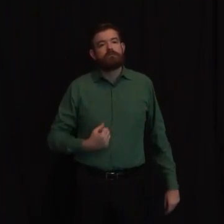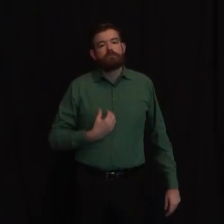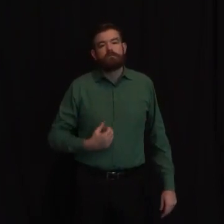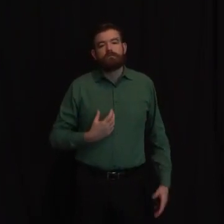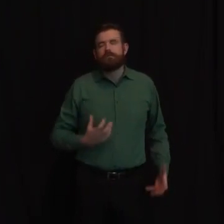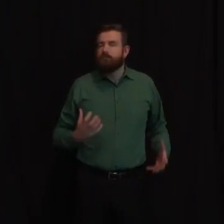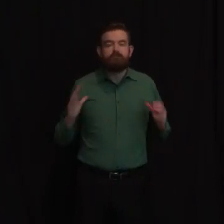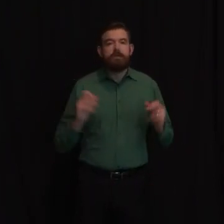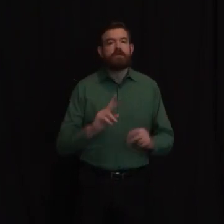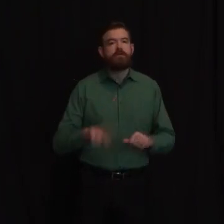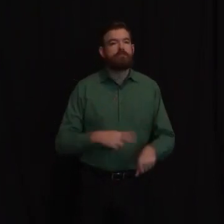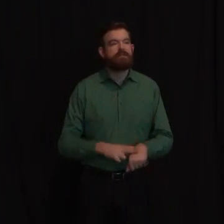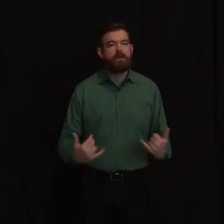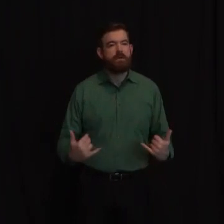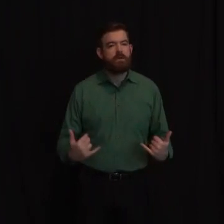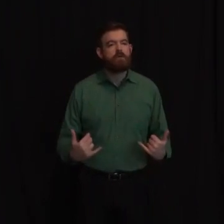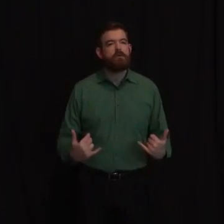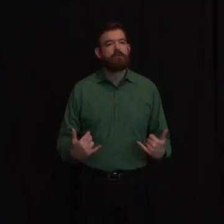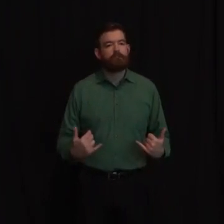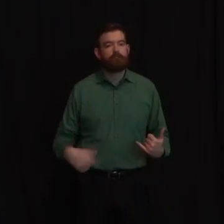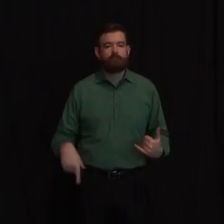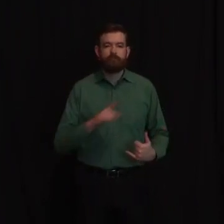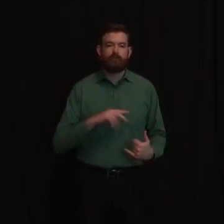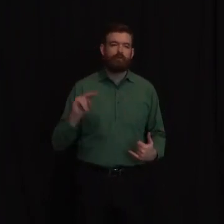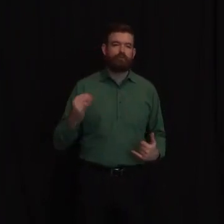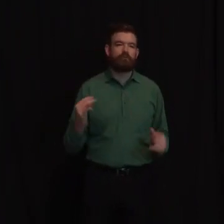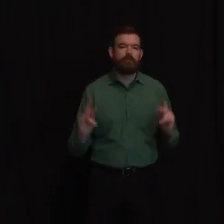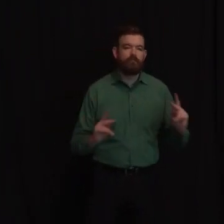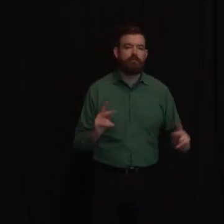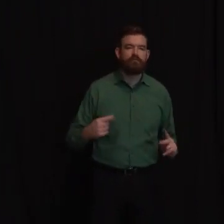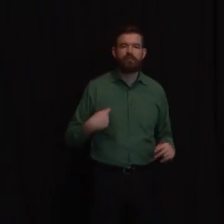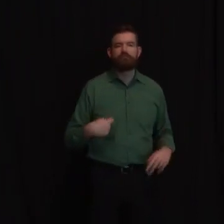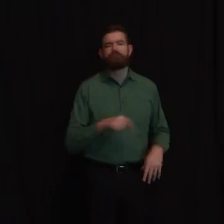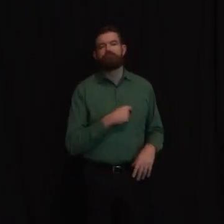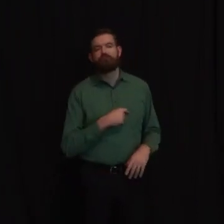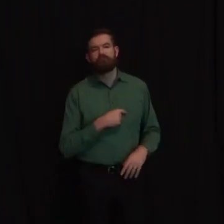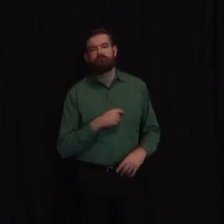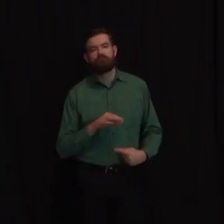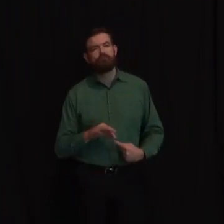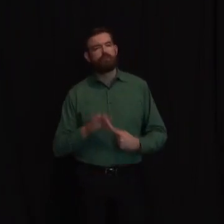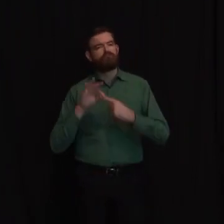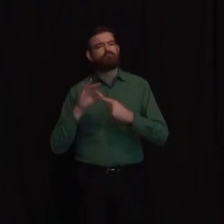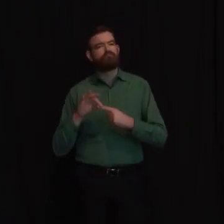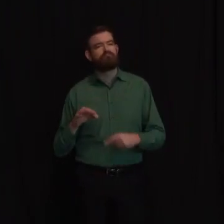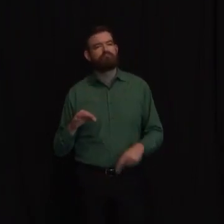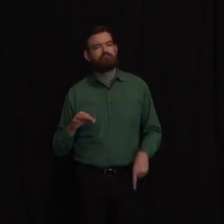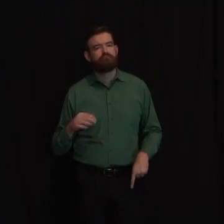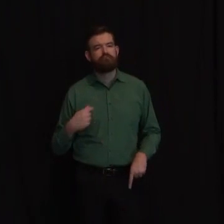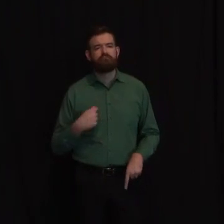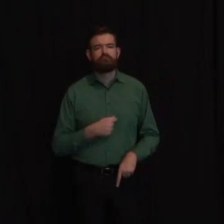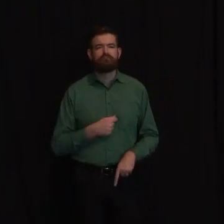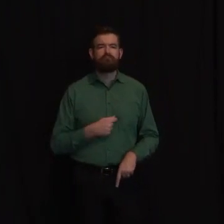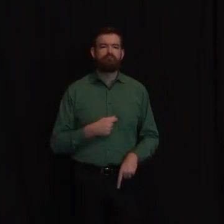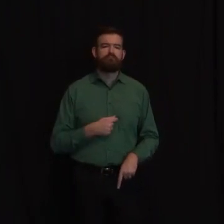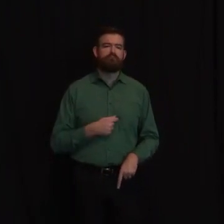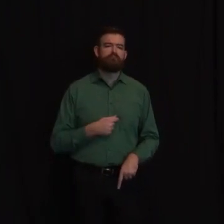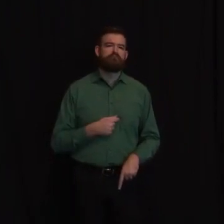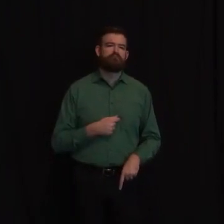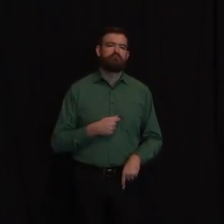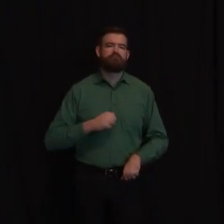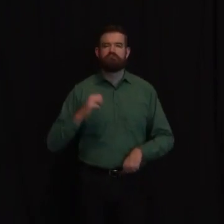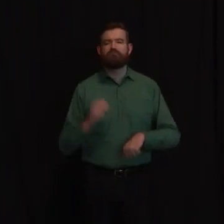by everybody, including us, right? So this is not like we don't see that. But we have to continue